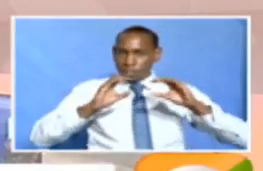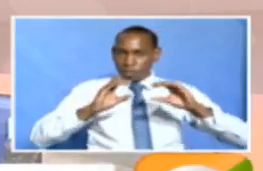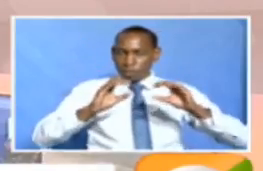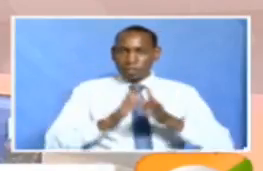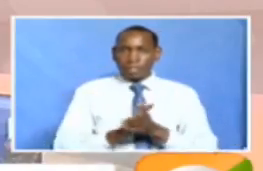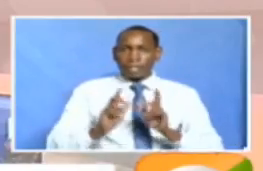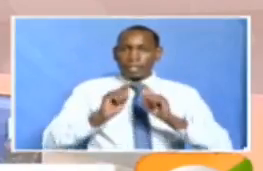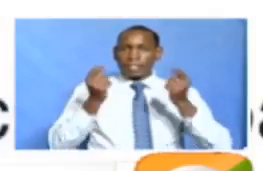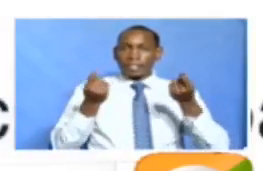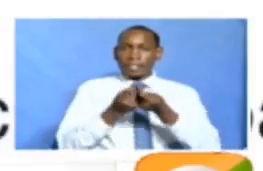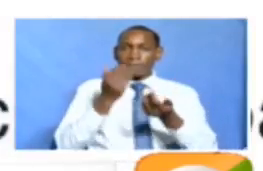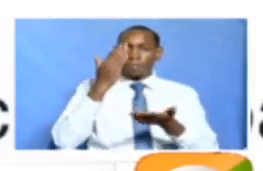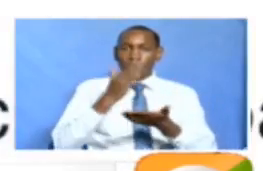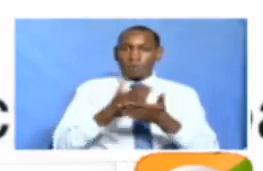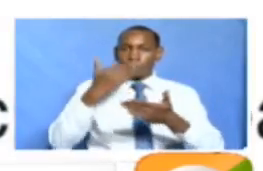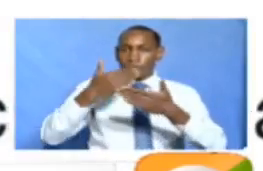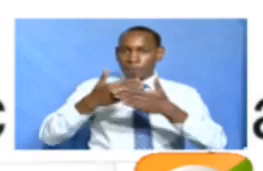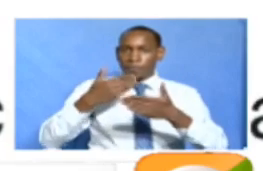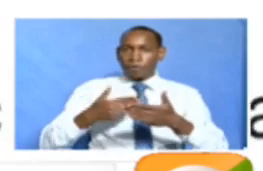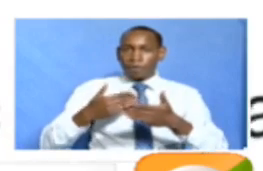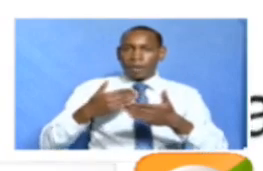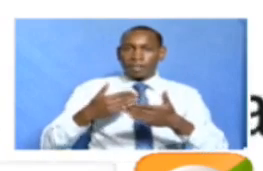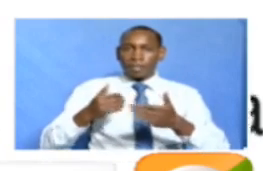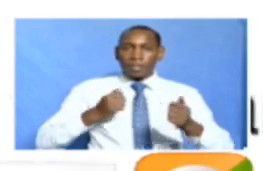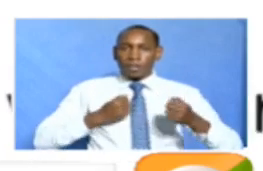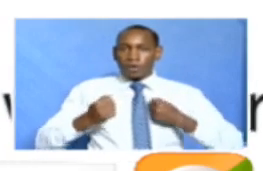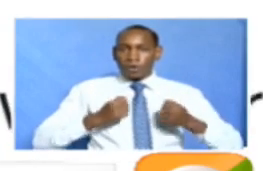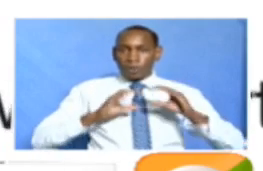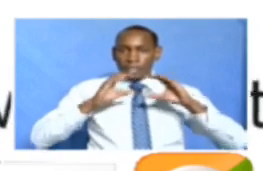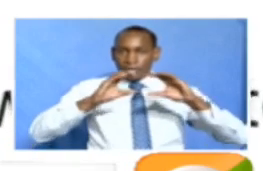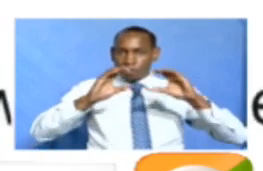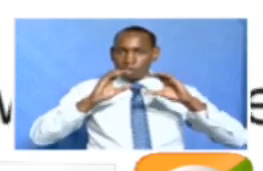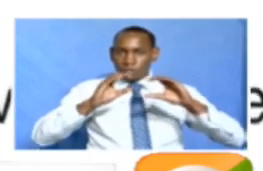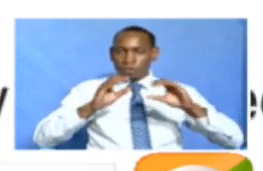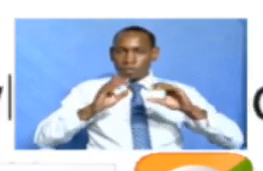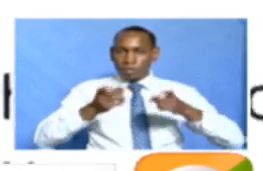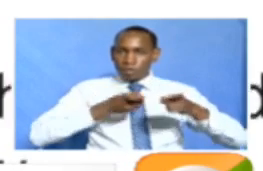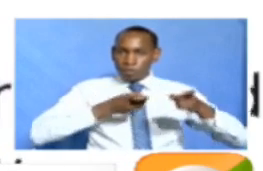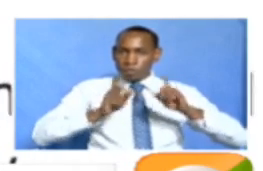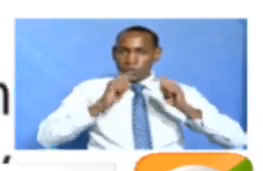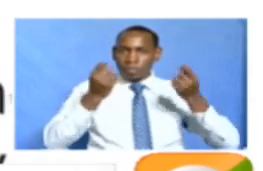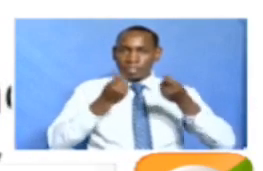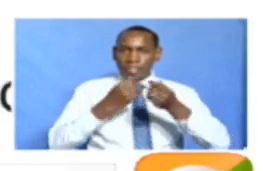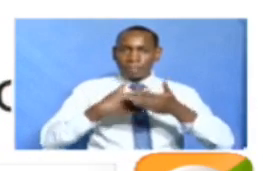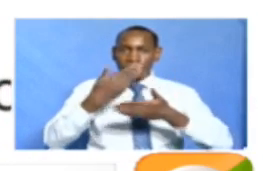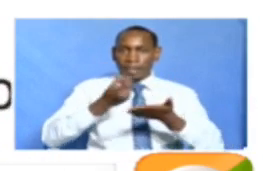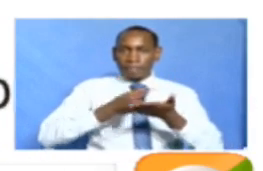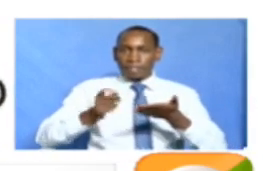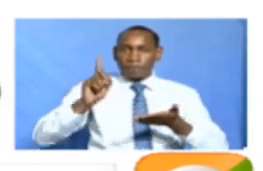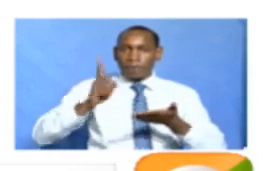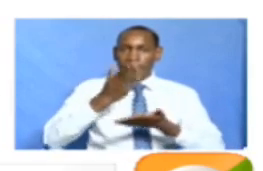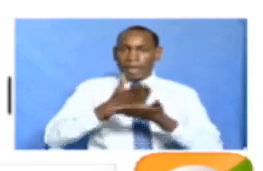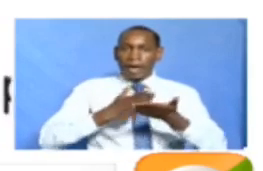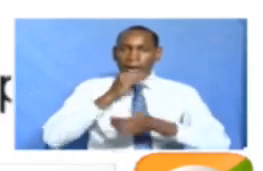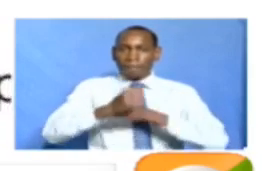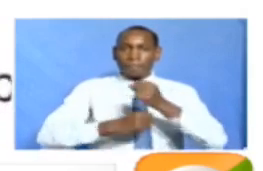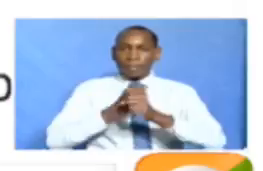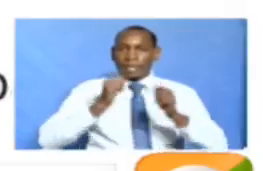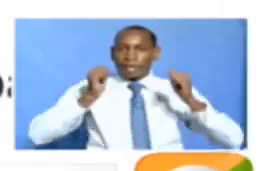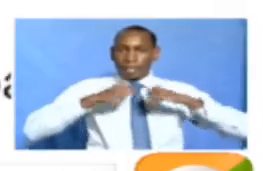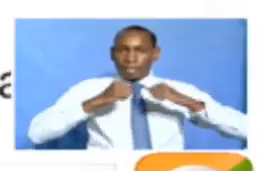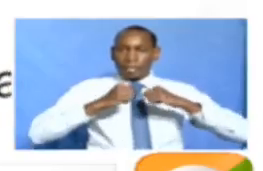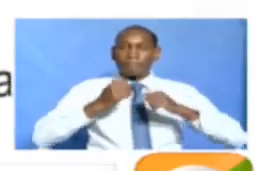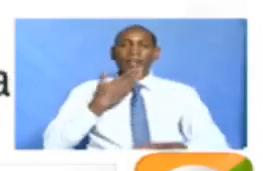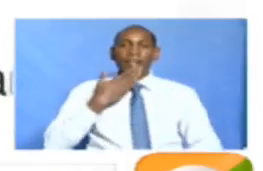The club has confirmed the former AS Kigali coach will be in charge of the team after signing a 1.5-year deal as Ingwe's head